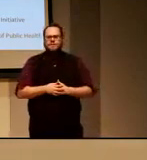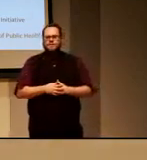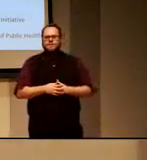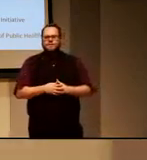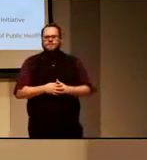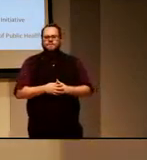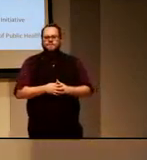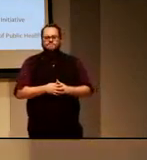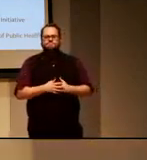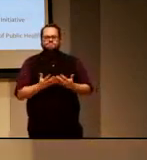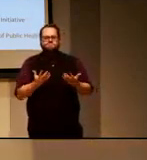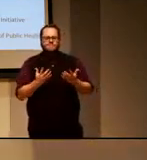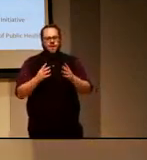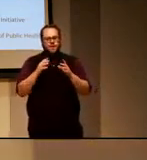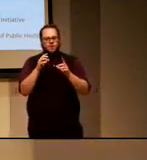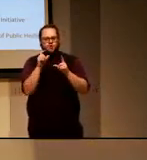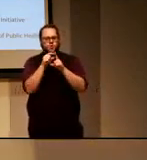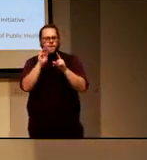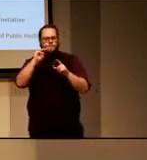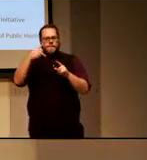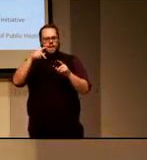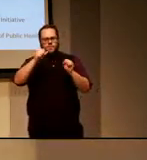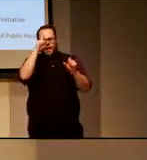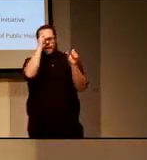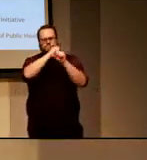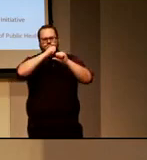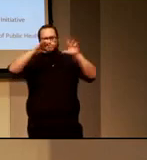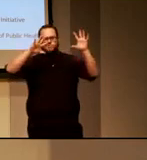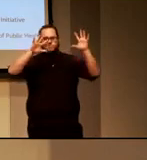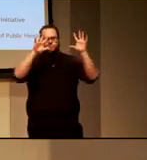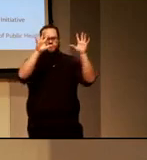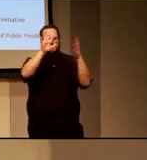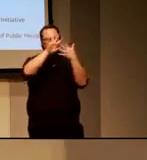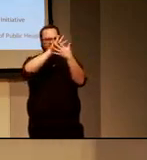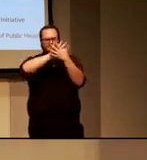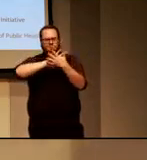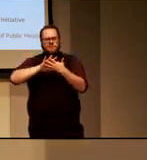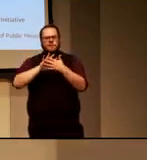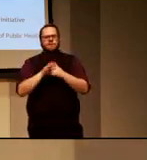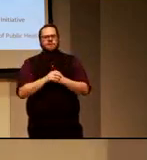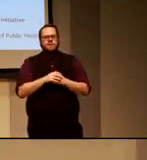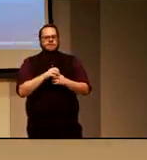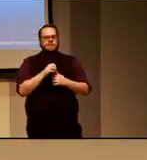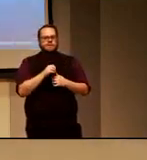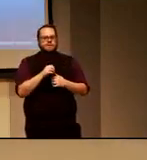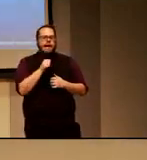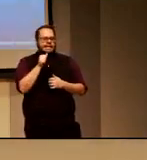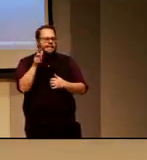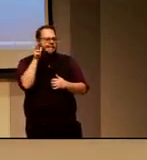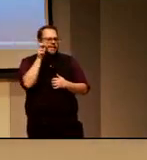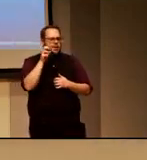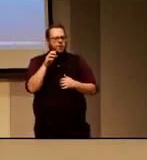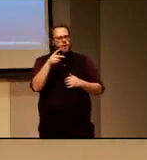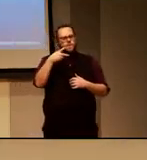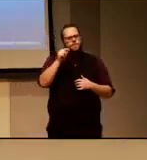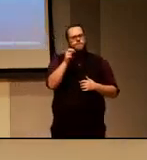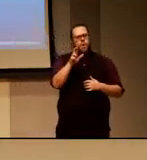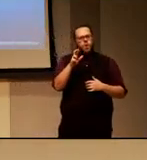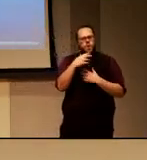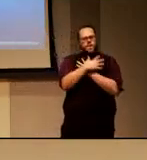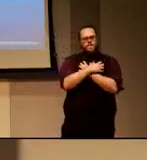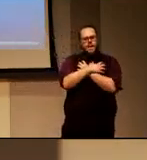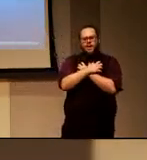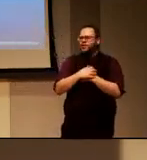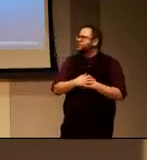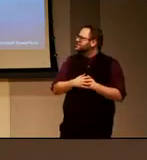can kind of create the word map in your mind. I didn't hear the word polar bears. I realized since I had clicked forward, that probably may